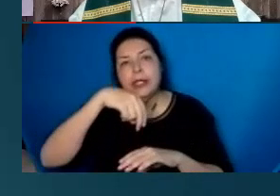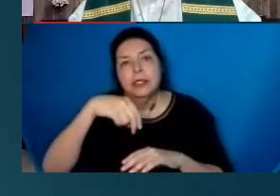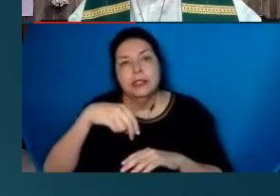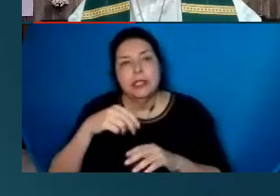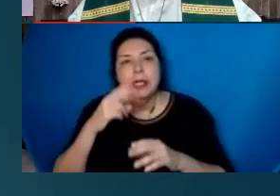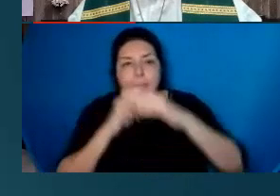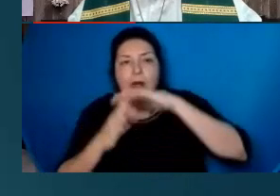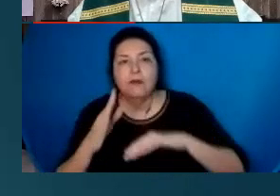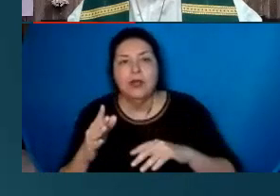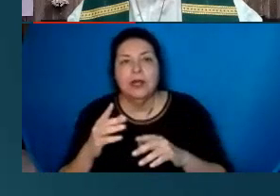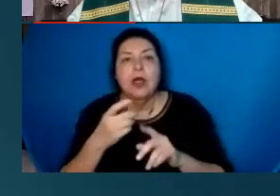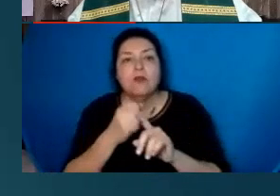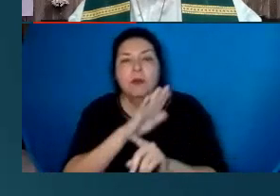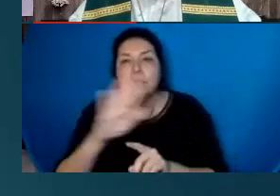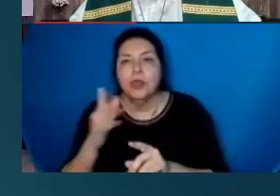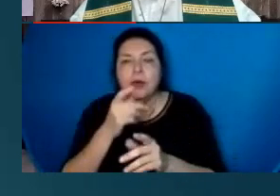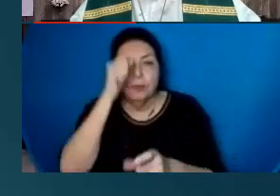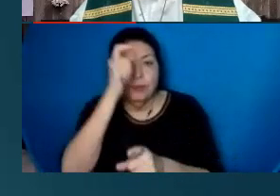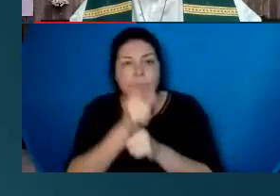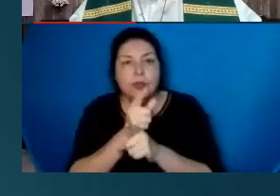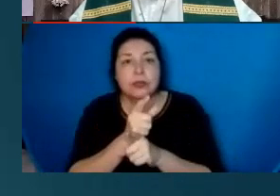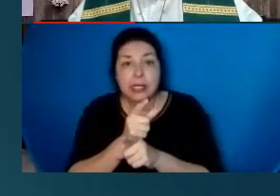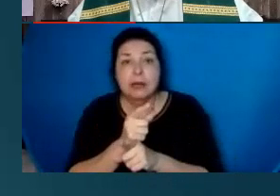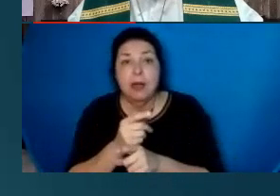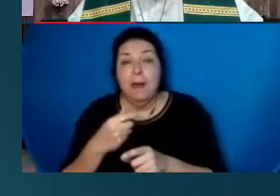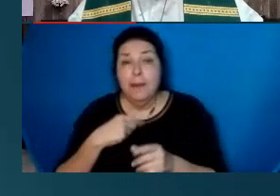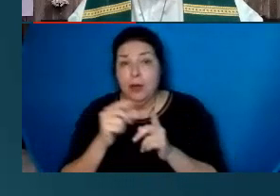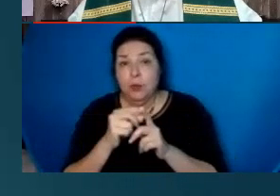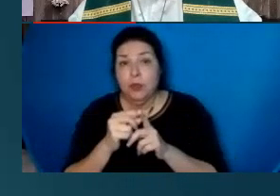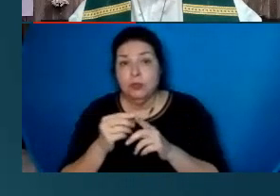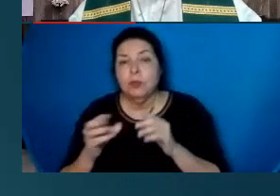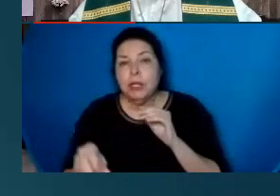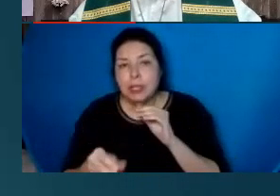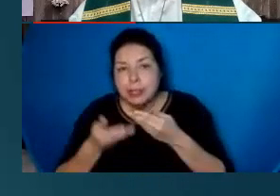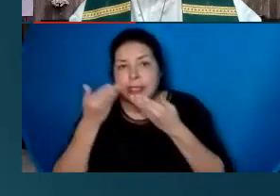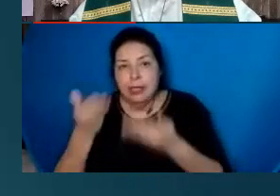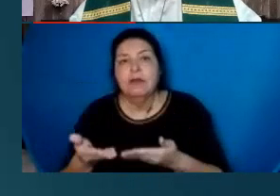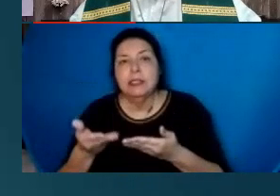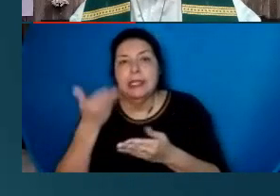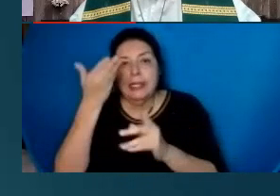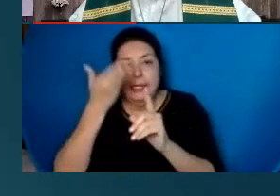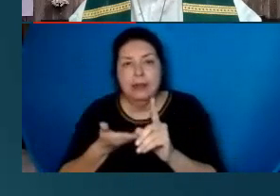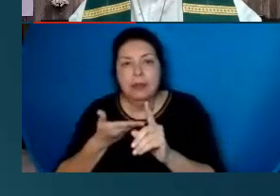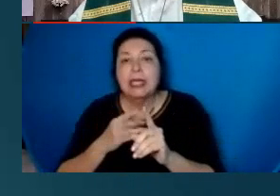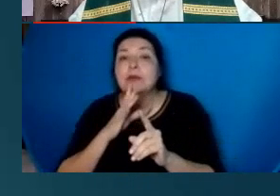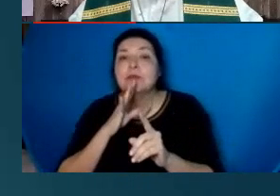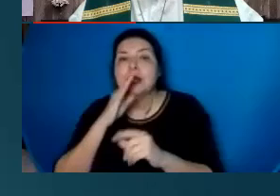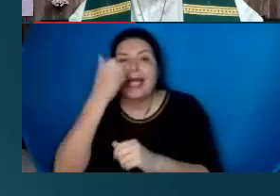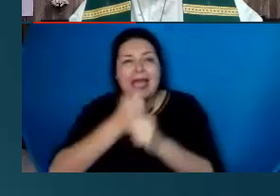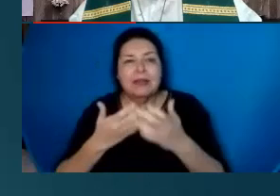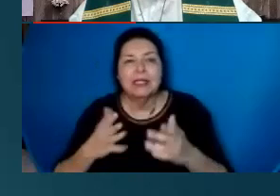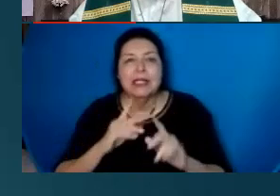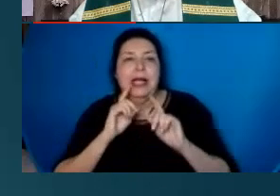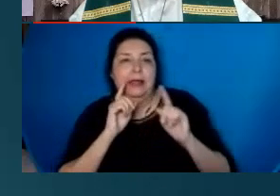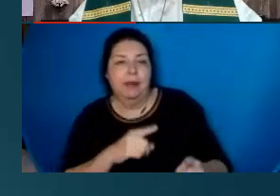brothers, and I will put my words in his mouth, and he shall speak to them all that I command him. And whoever